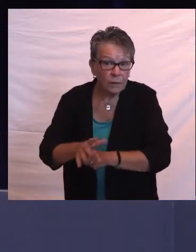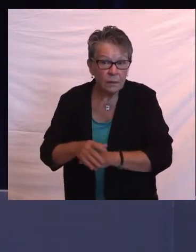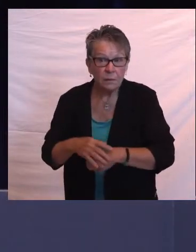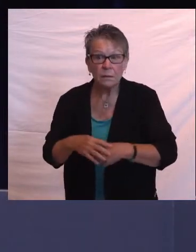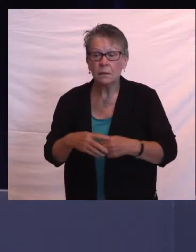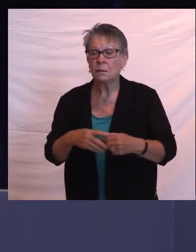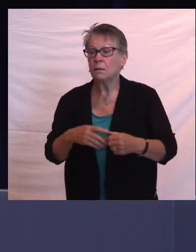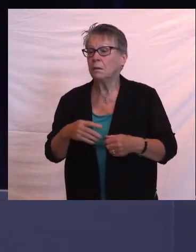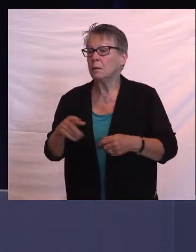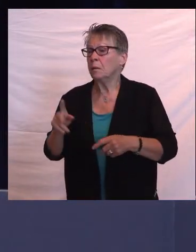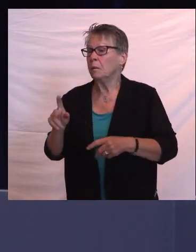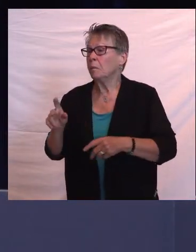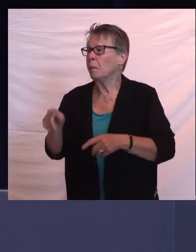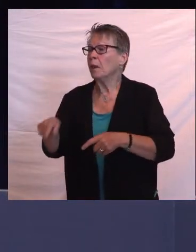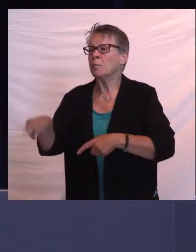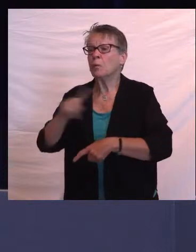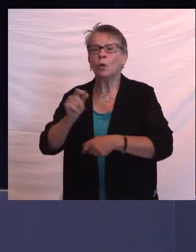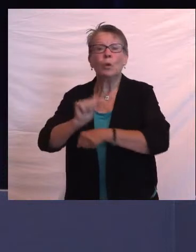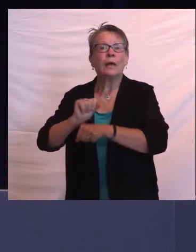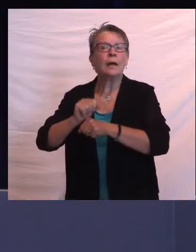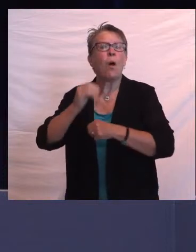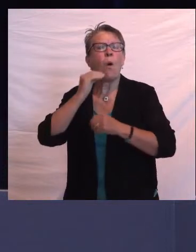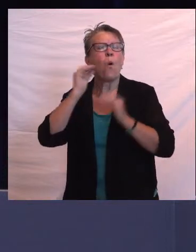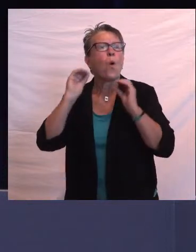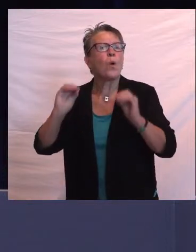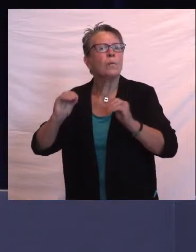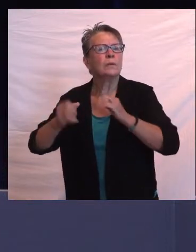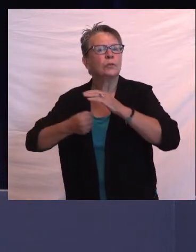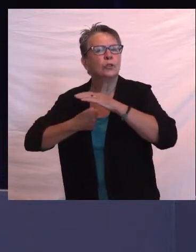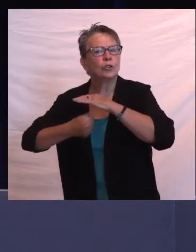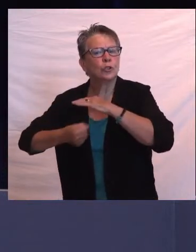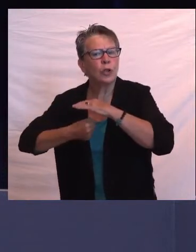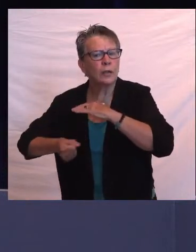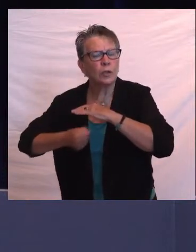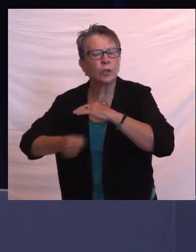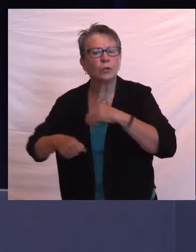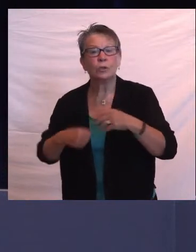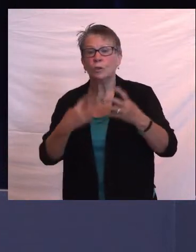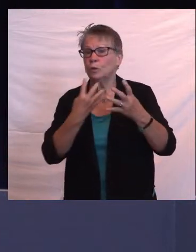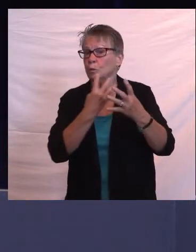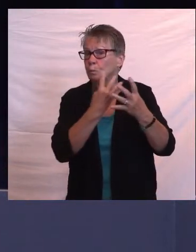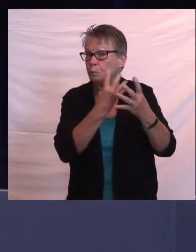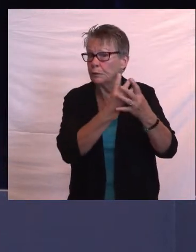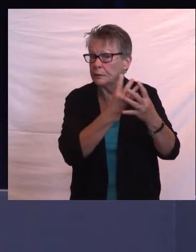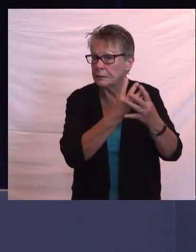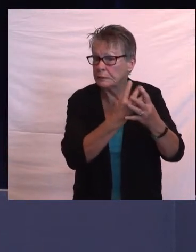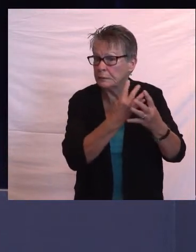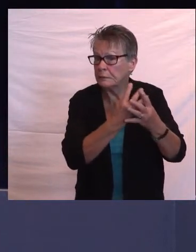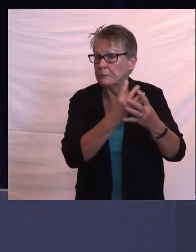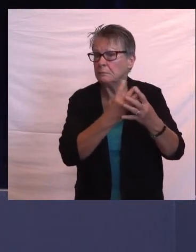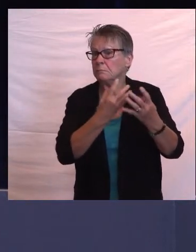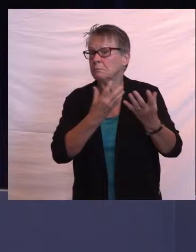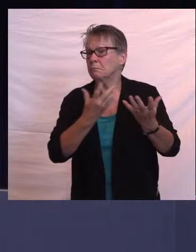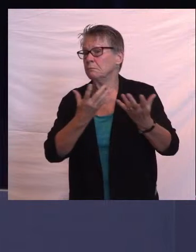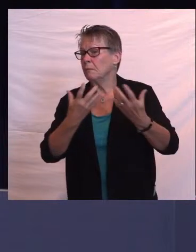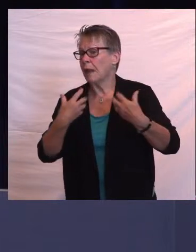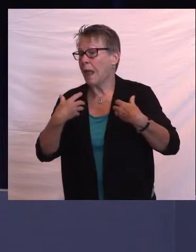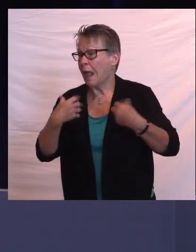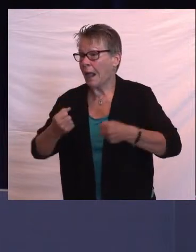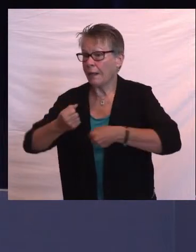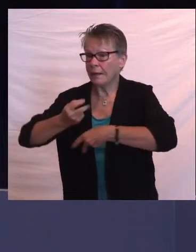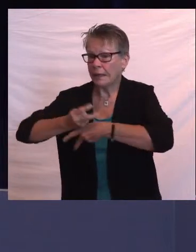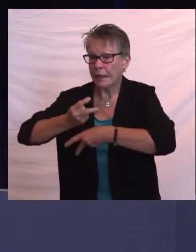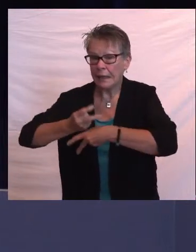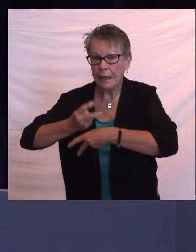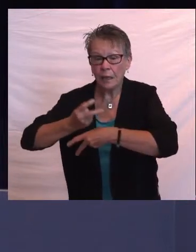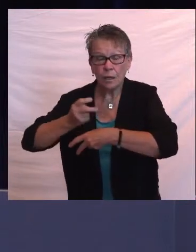in prisons, people who work with vulnerable populations. It also includes healthcare workers, teachers, grocery